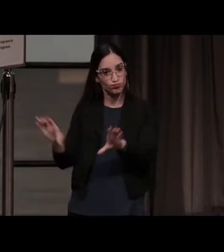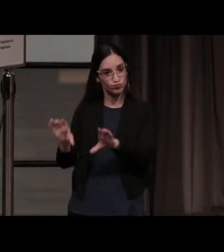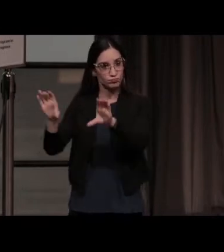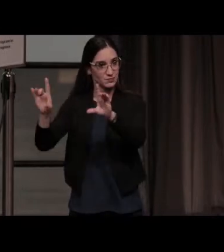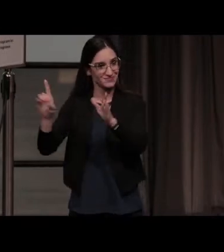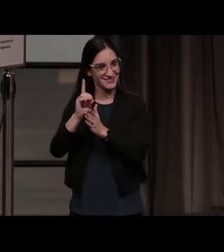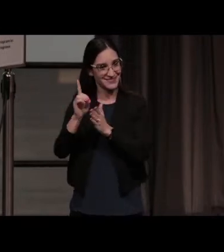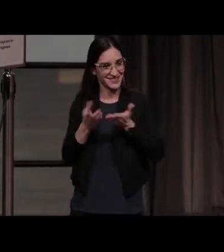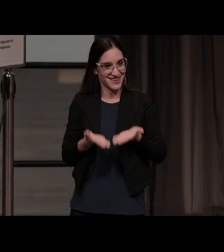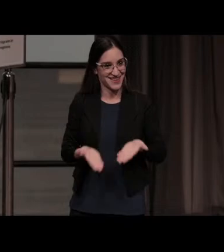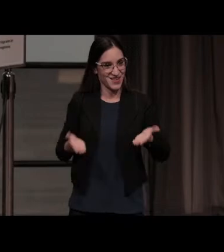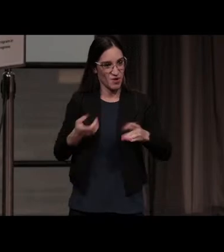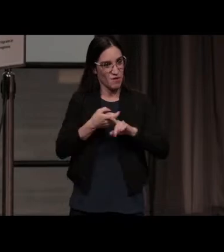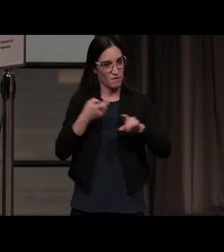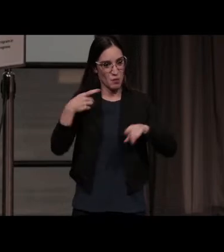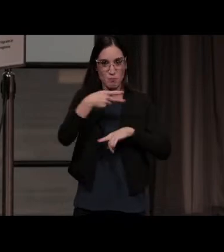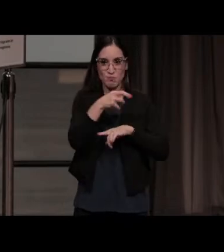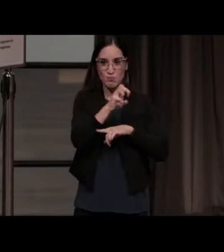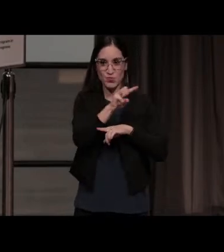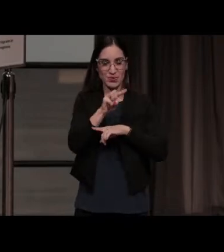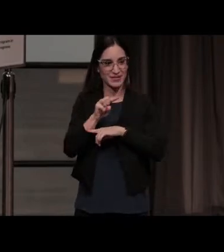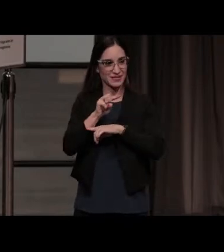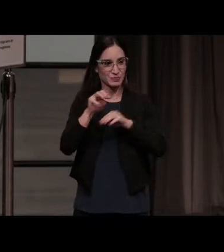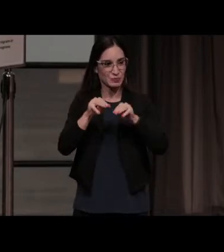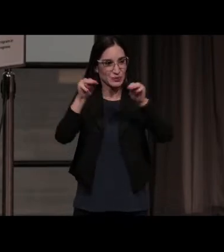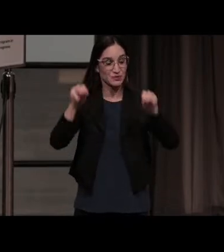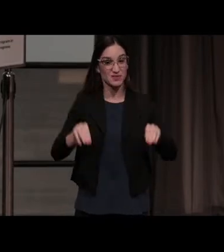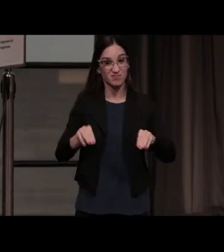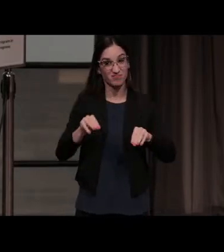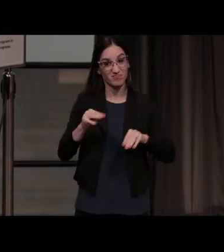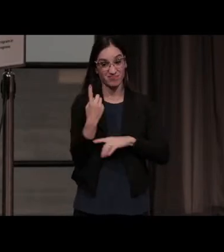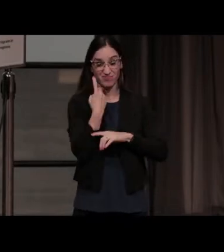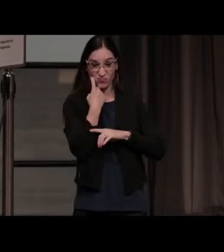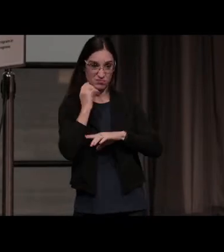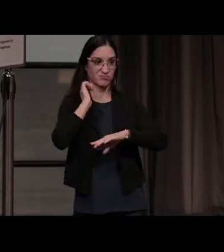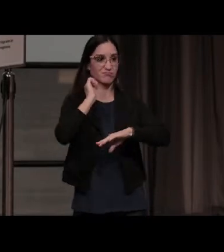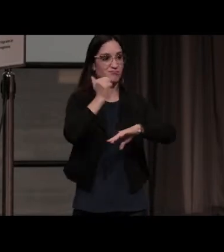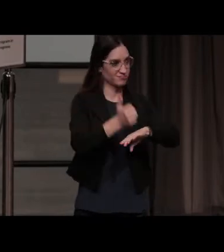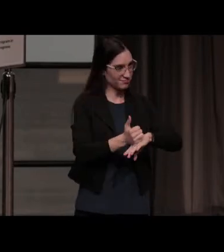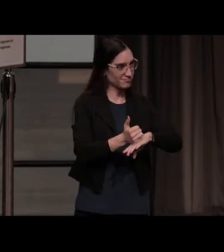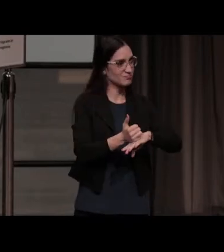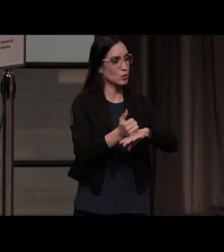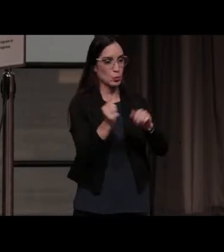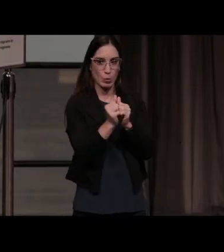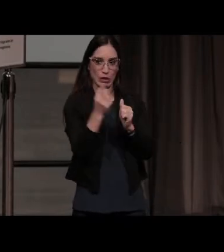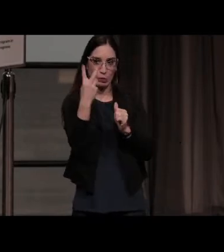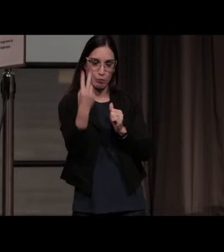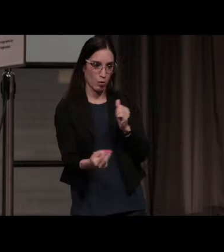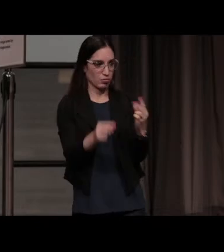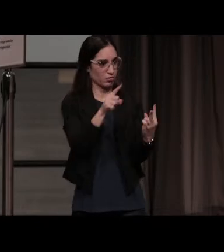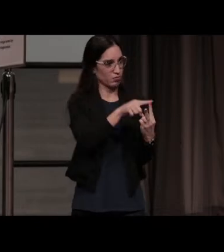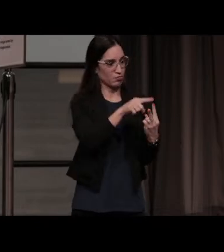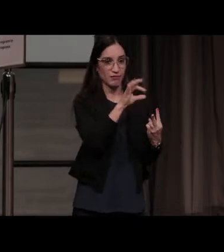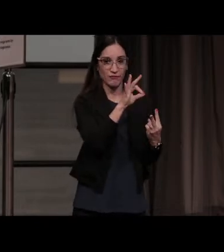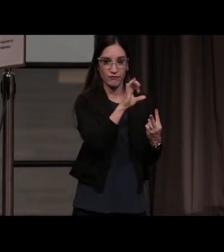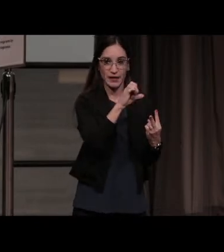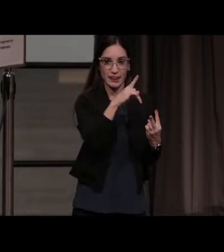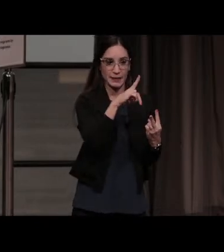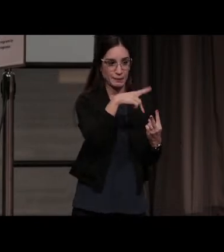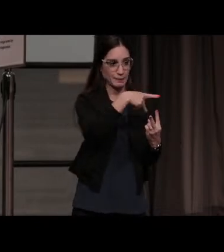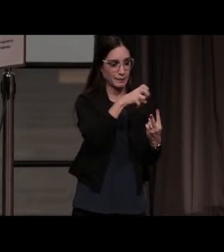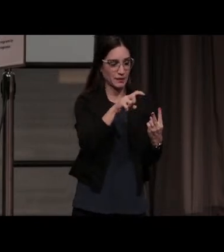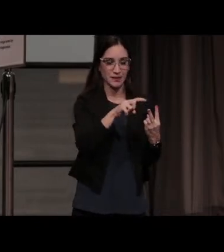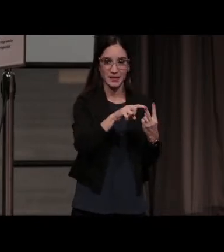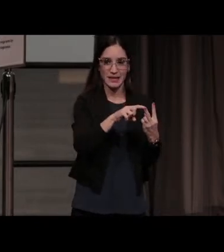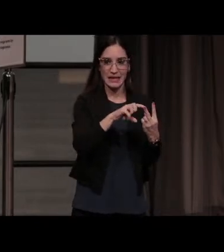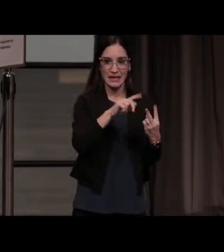Museum, where she recently, of course, curated the exhibition with Felipe and Khadijah. Selected curated